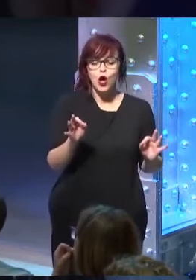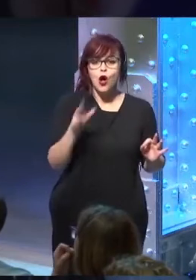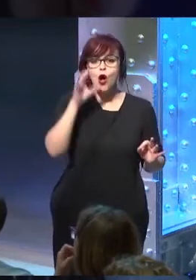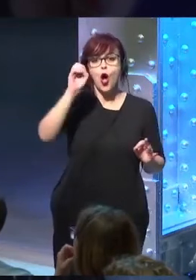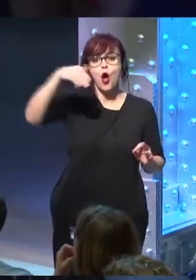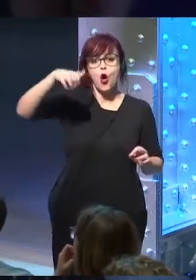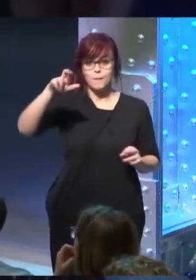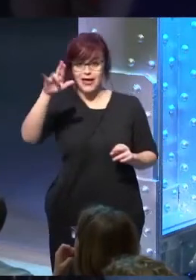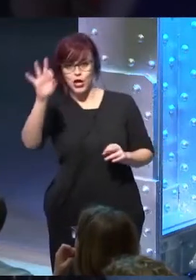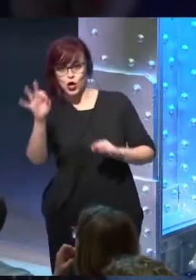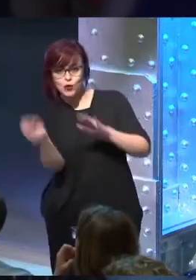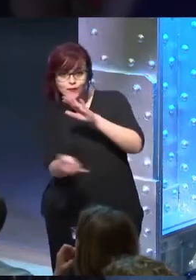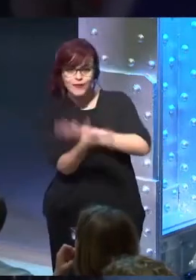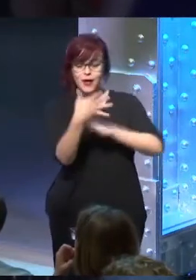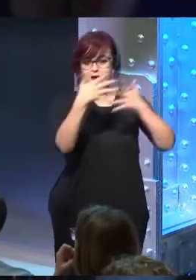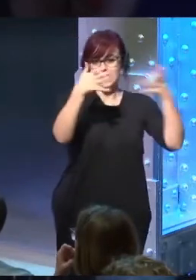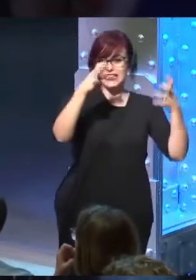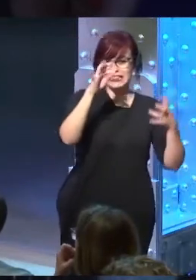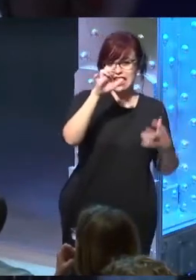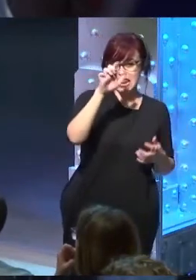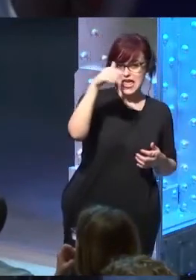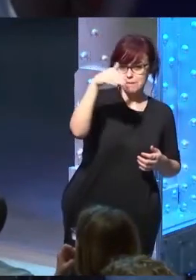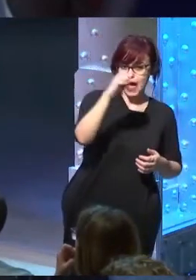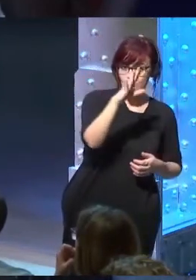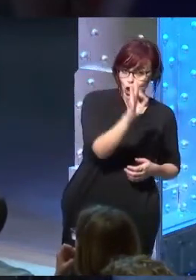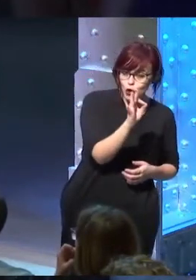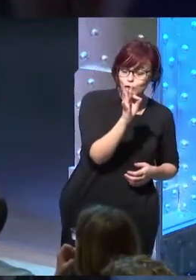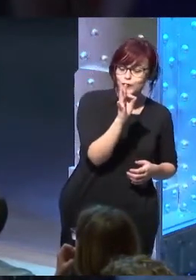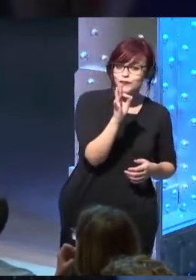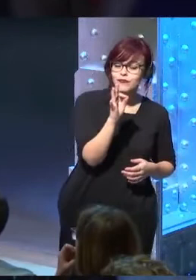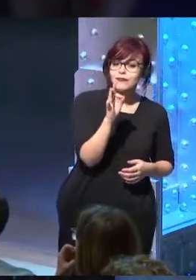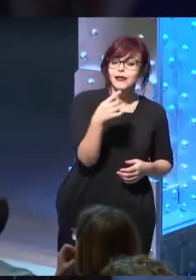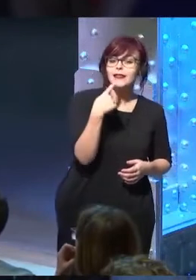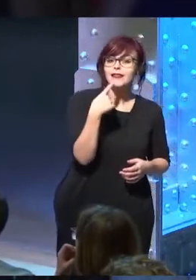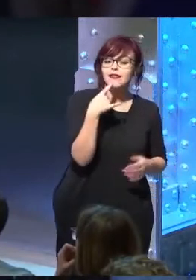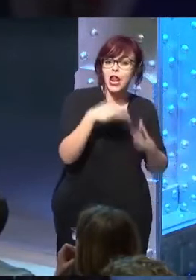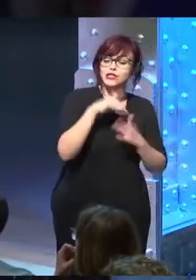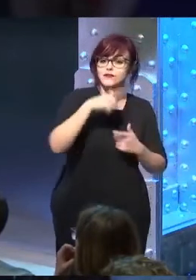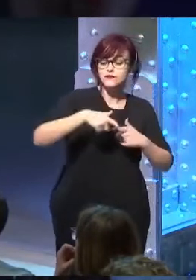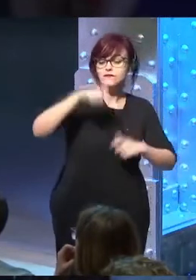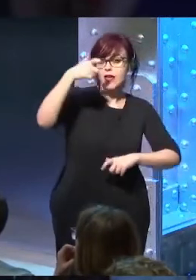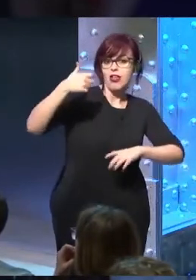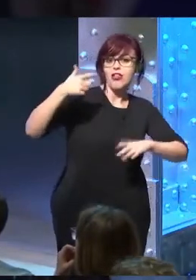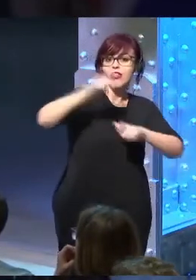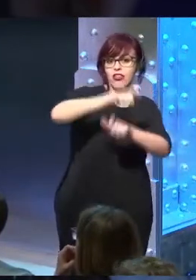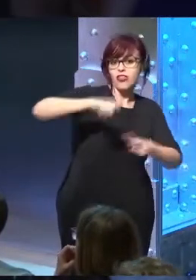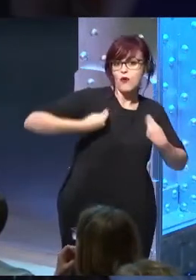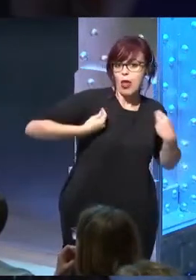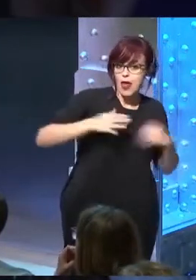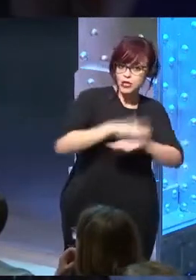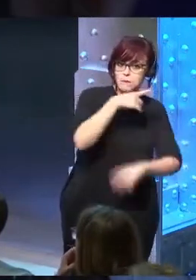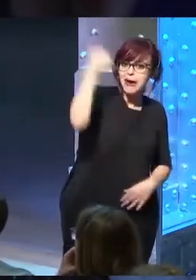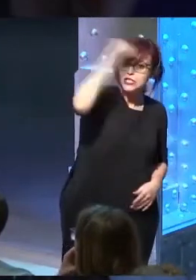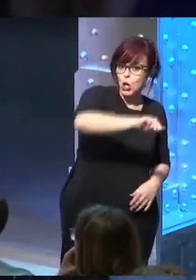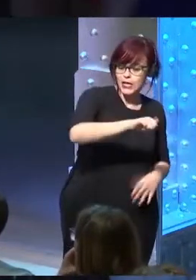slogans in Rome actually defined the elite male citizen as, in Latin,